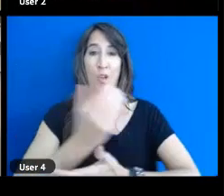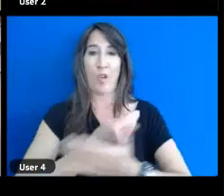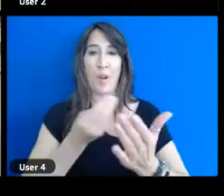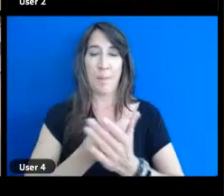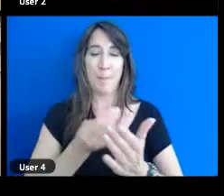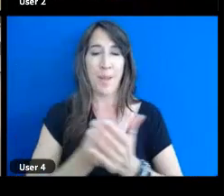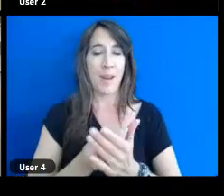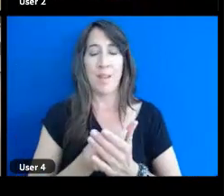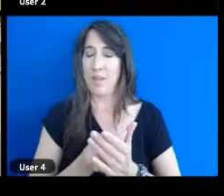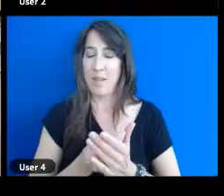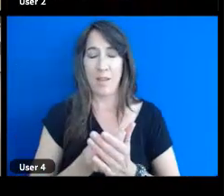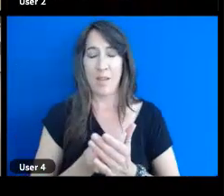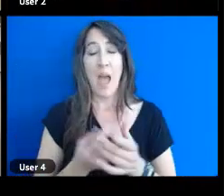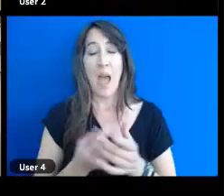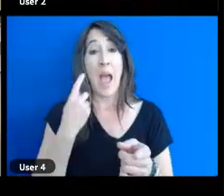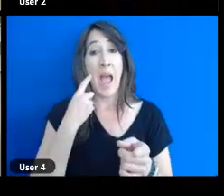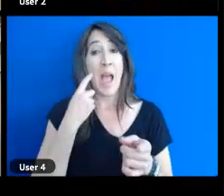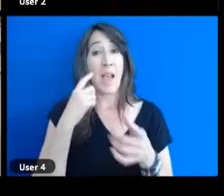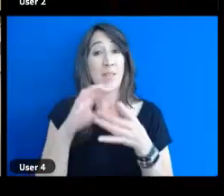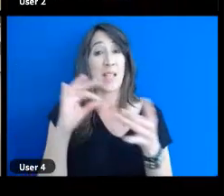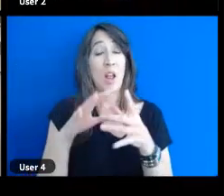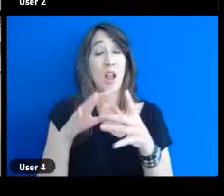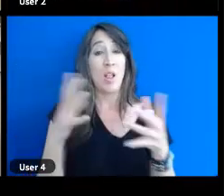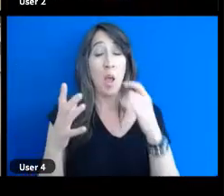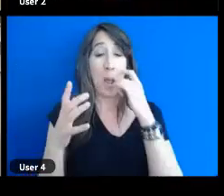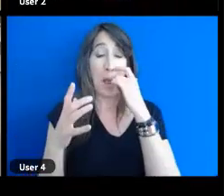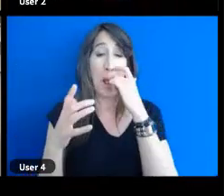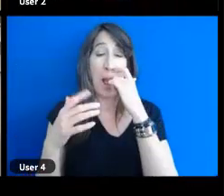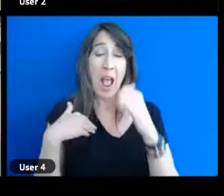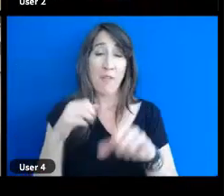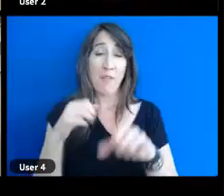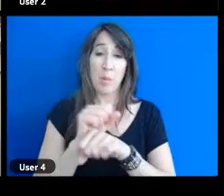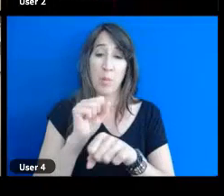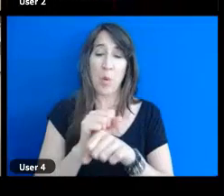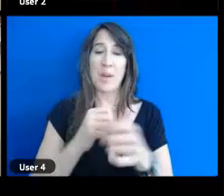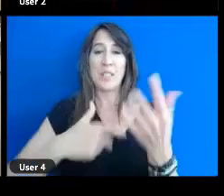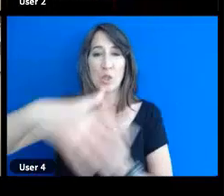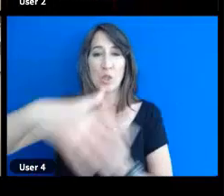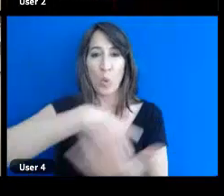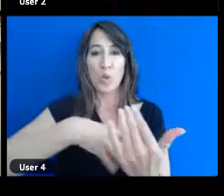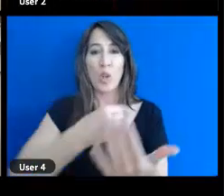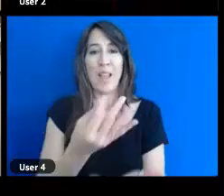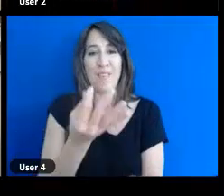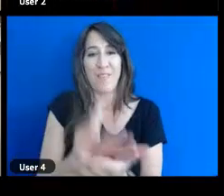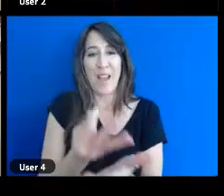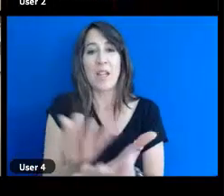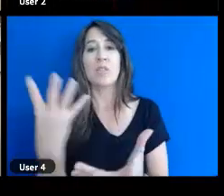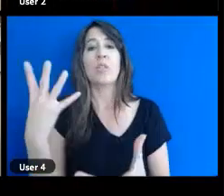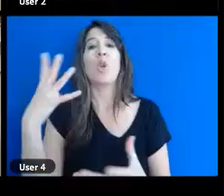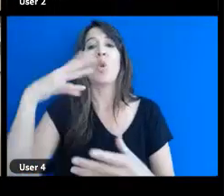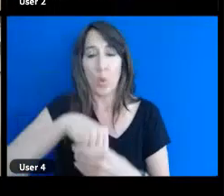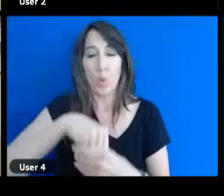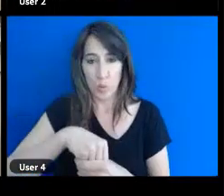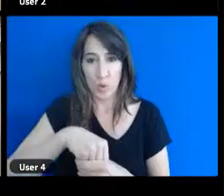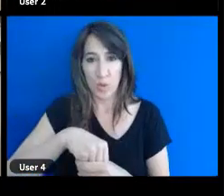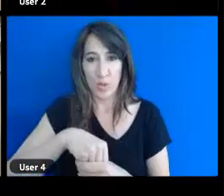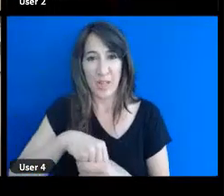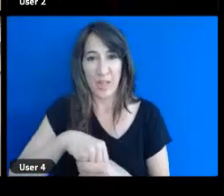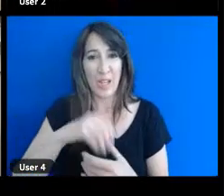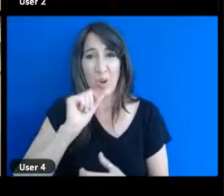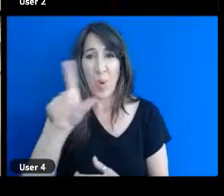is much more than having a job. Something that I have said frequently, and I believe this to be true, is that employment is